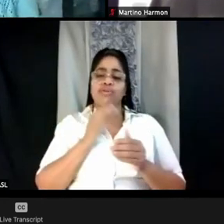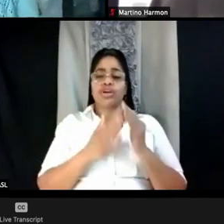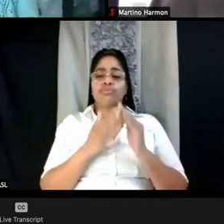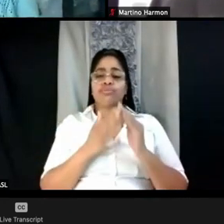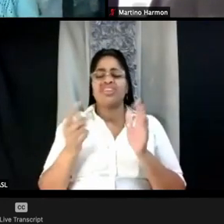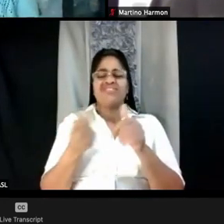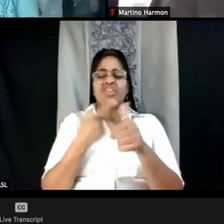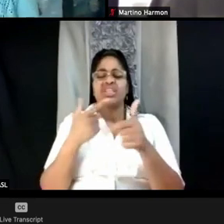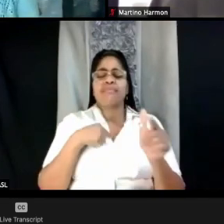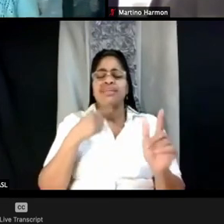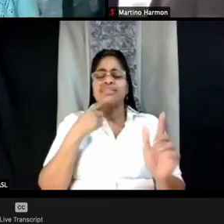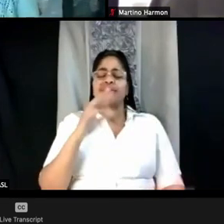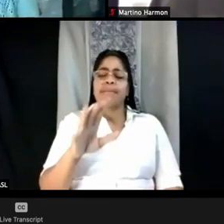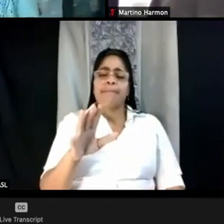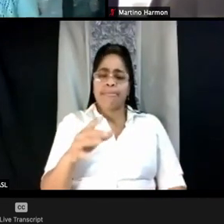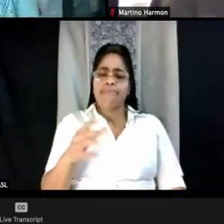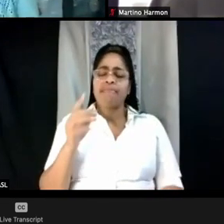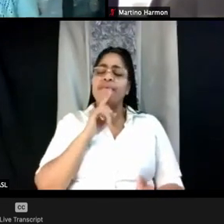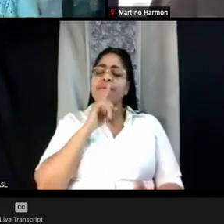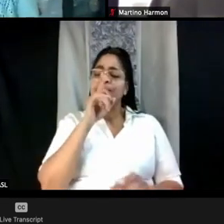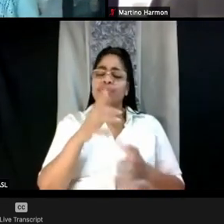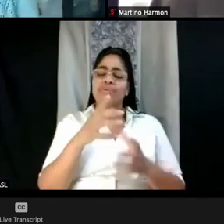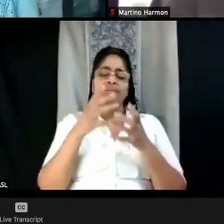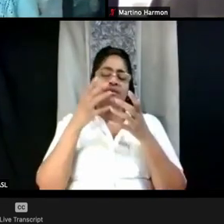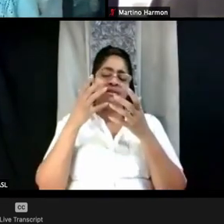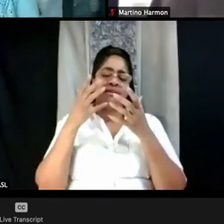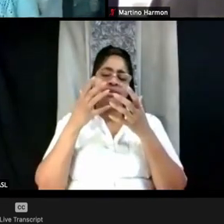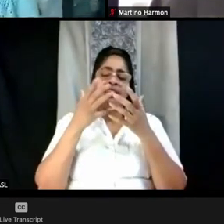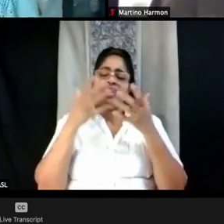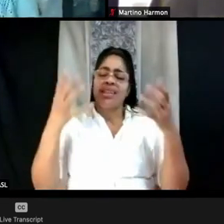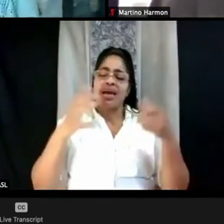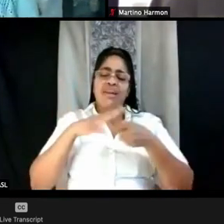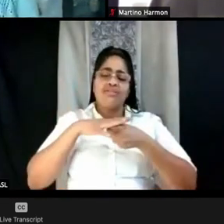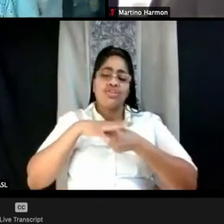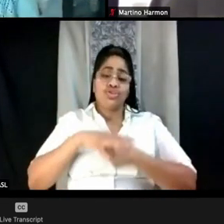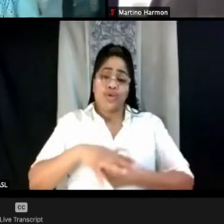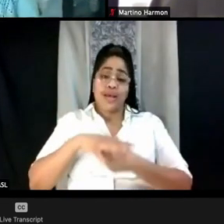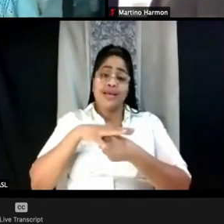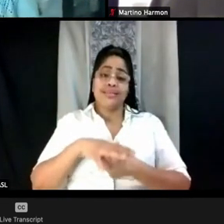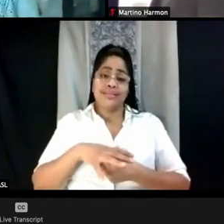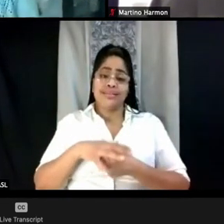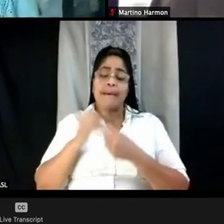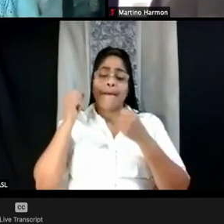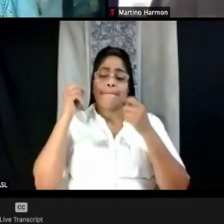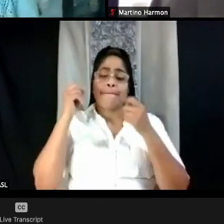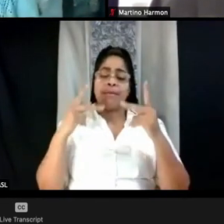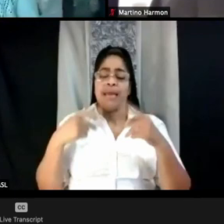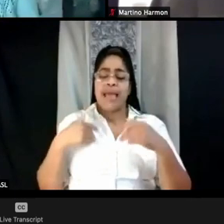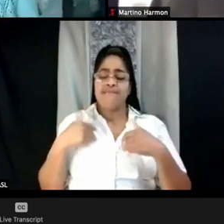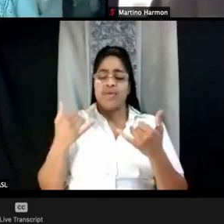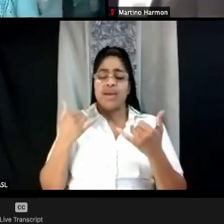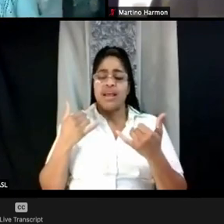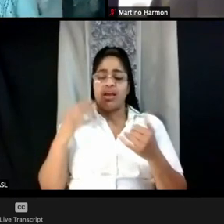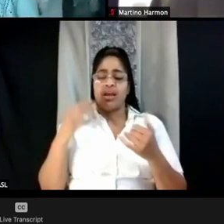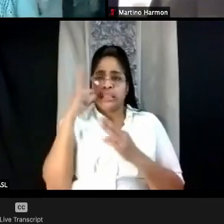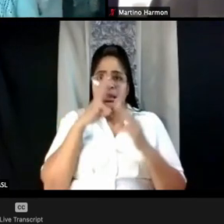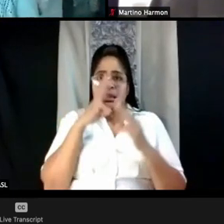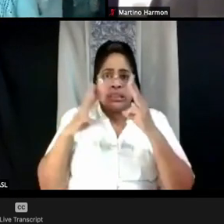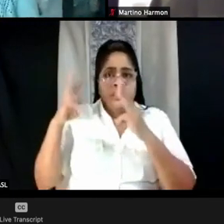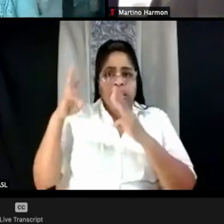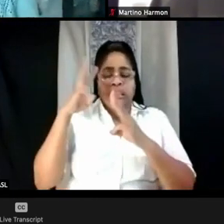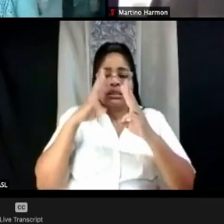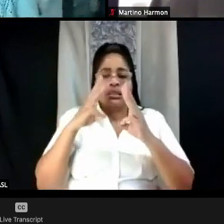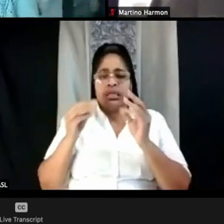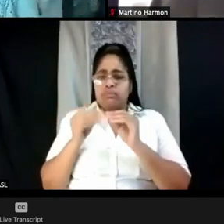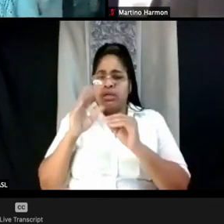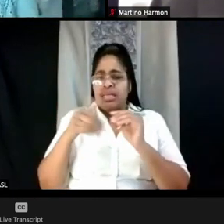I'd like to acknowledge the incredible stress, uncertainty, and worry that so many are feeling right now. More than anything, perhaps, is the